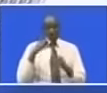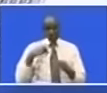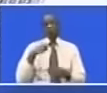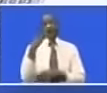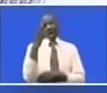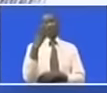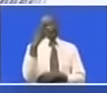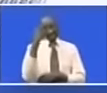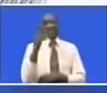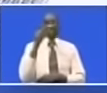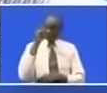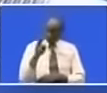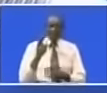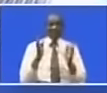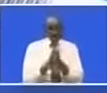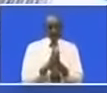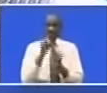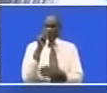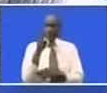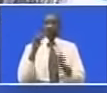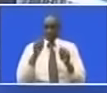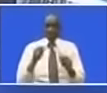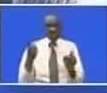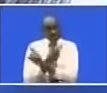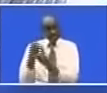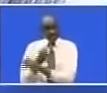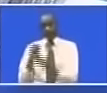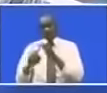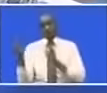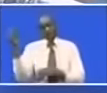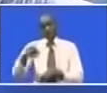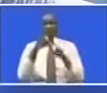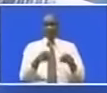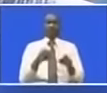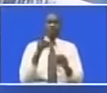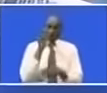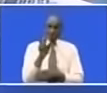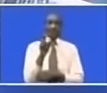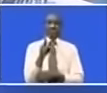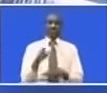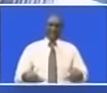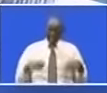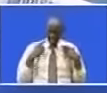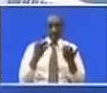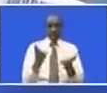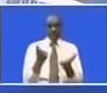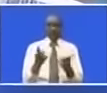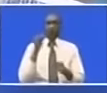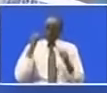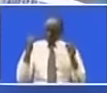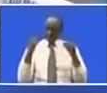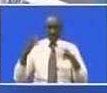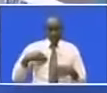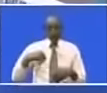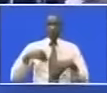30 television stations and 260 radio stations across the world beaming all the Pope's events in Kenya live. So we'll have billions of people